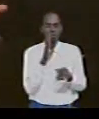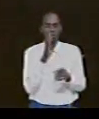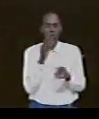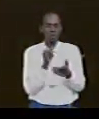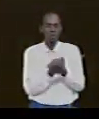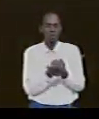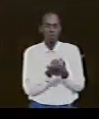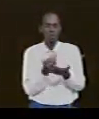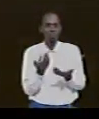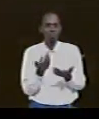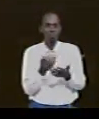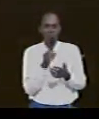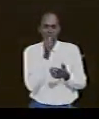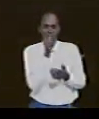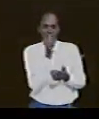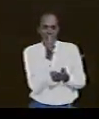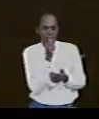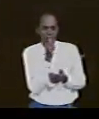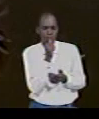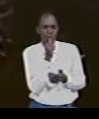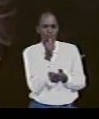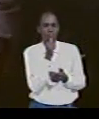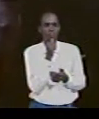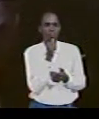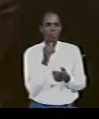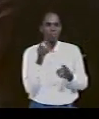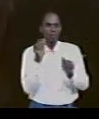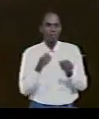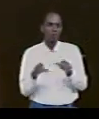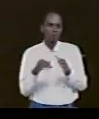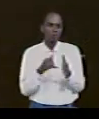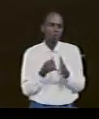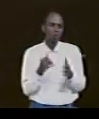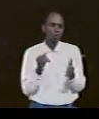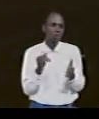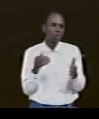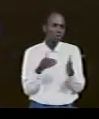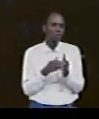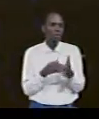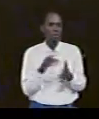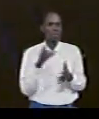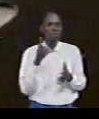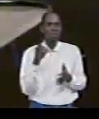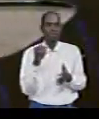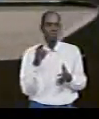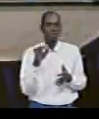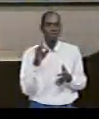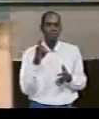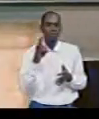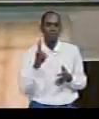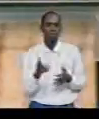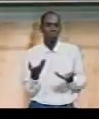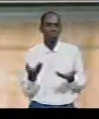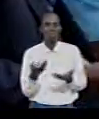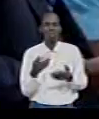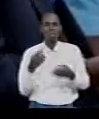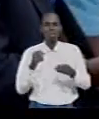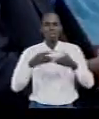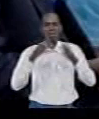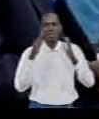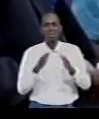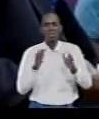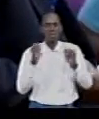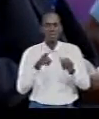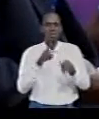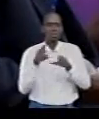a David, a leader? Can you confront somebody who is supposed to live